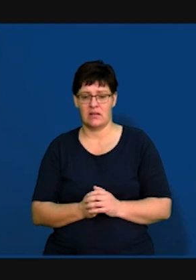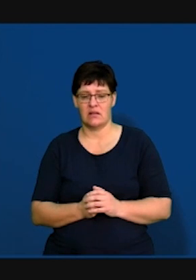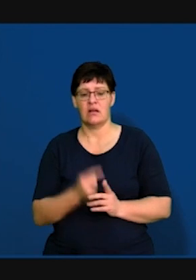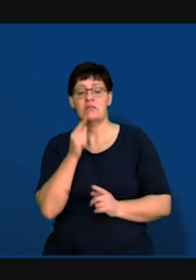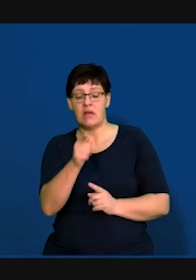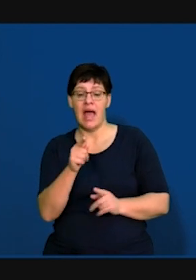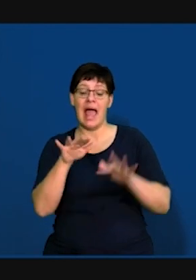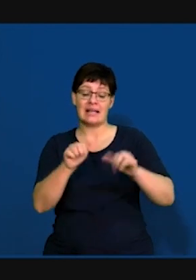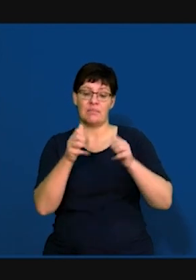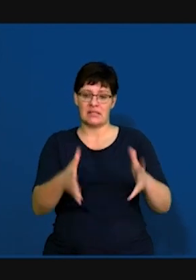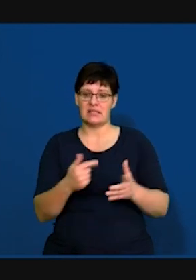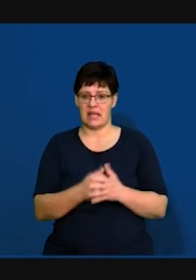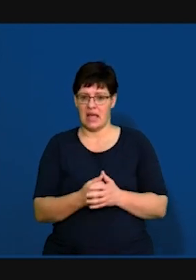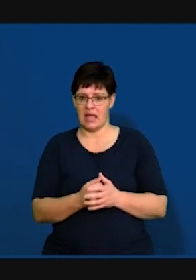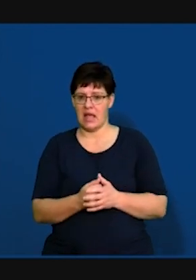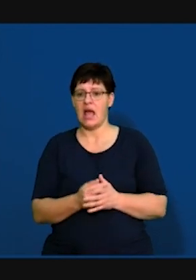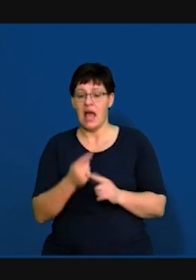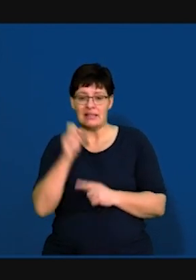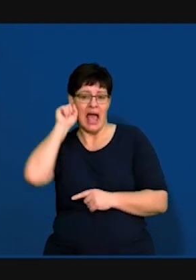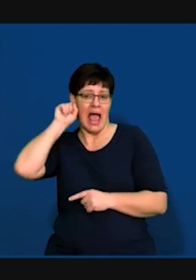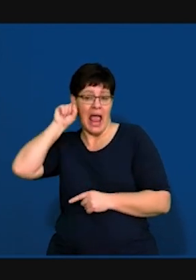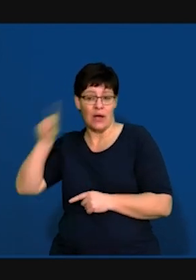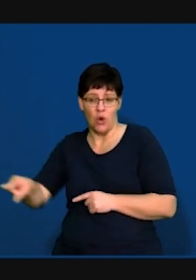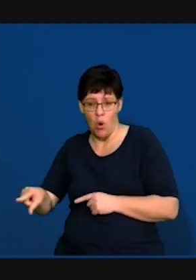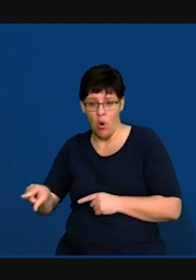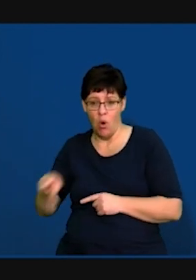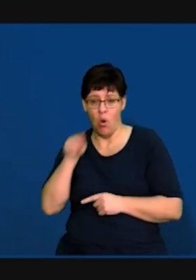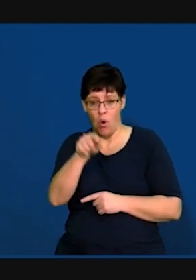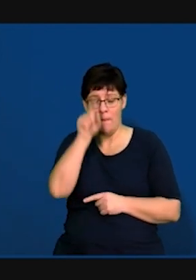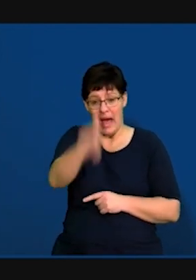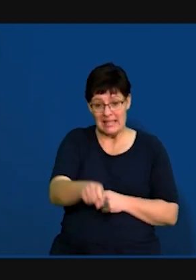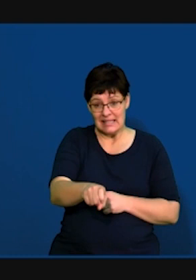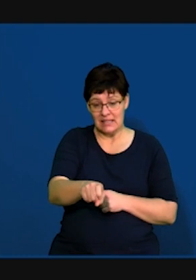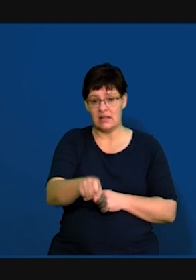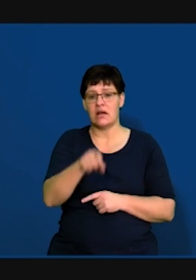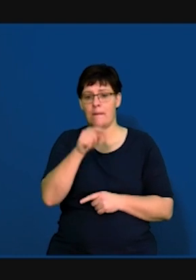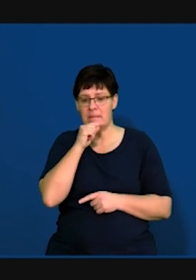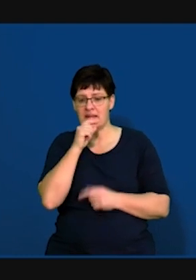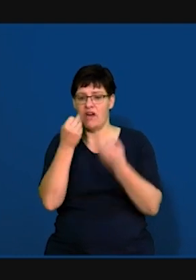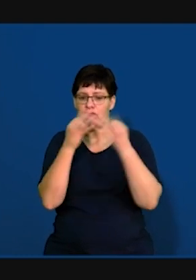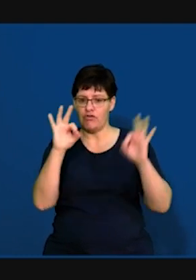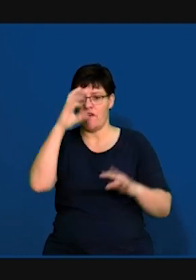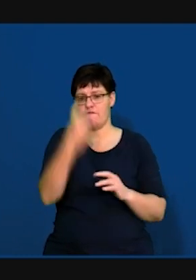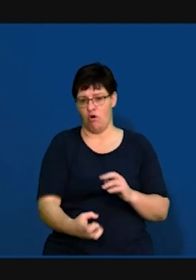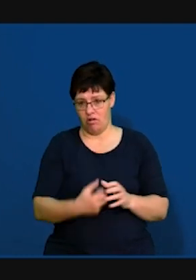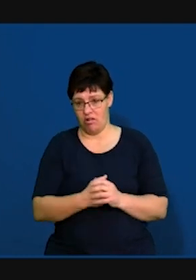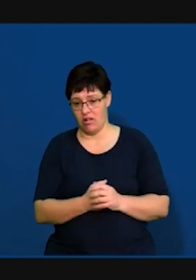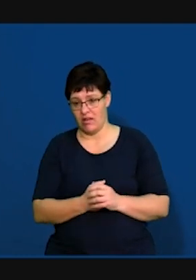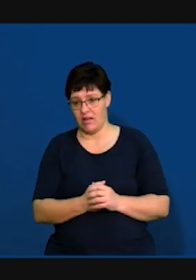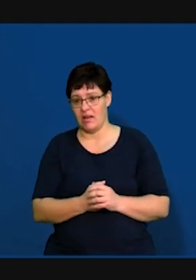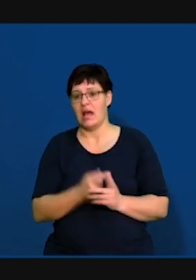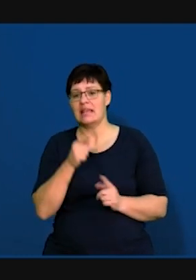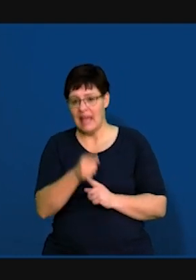examiner says air friction is ignored, let's understand that that implies a free-falling object, and that object is